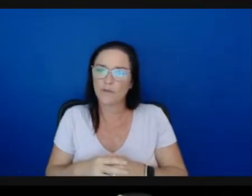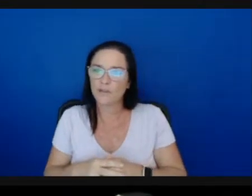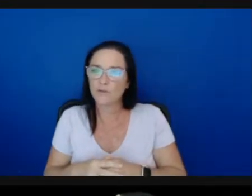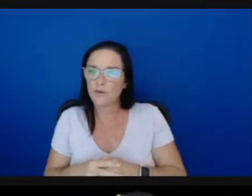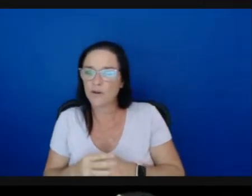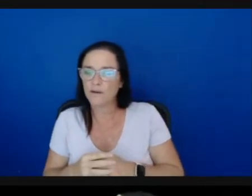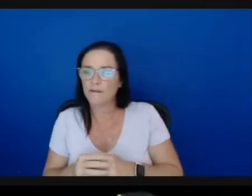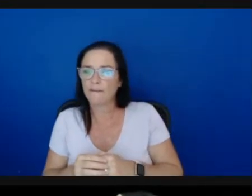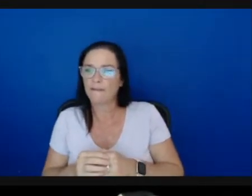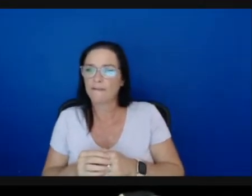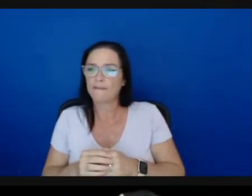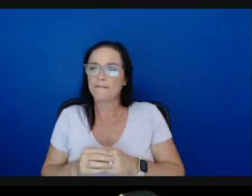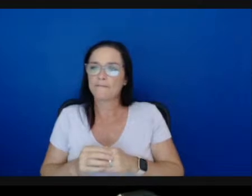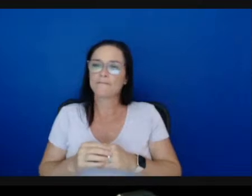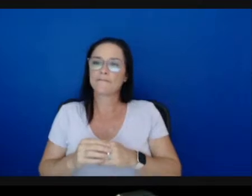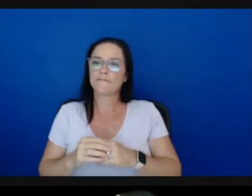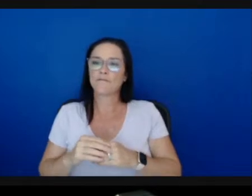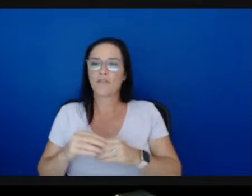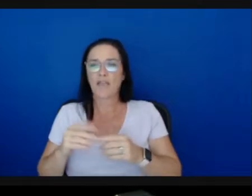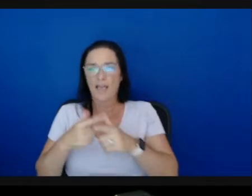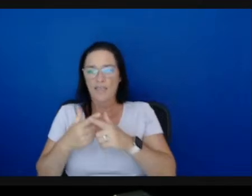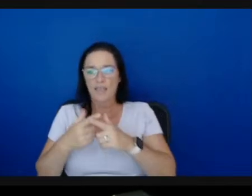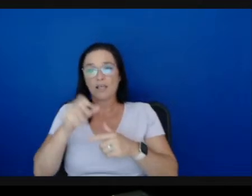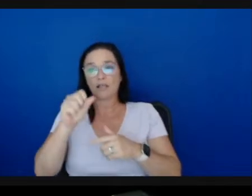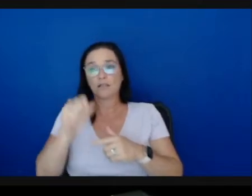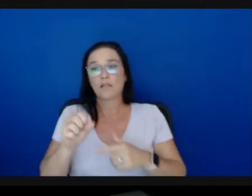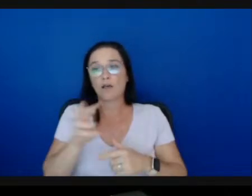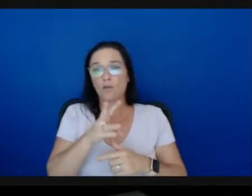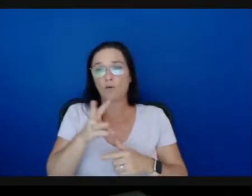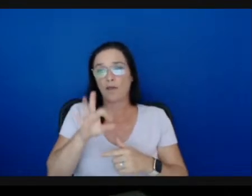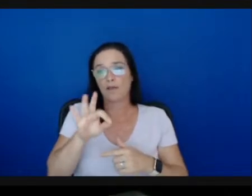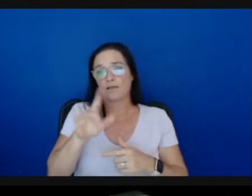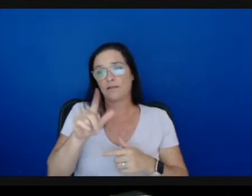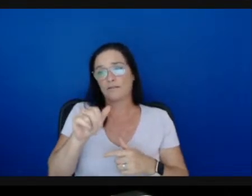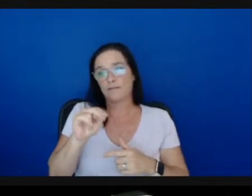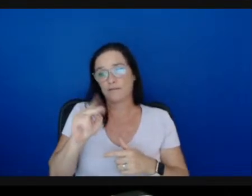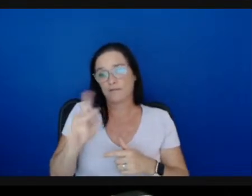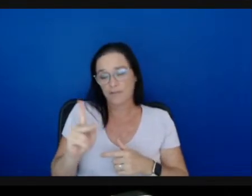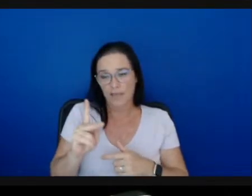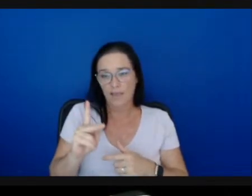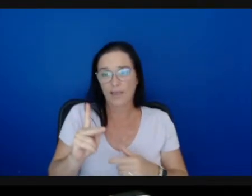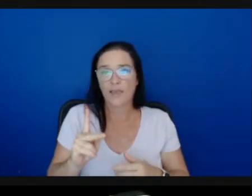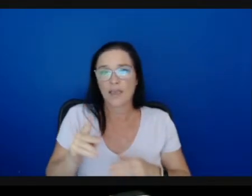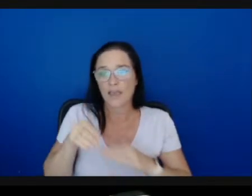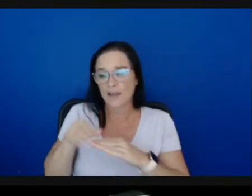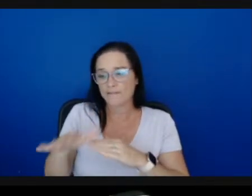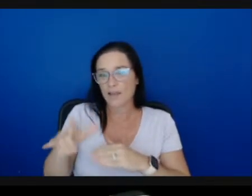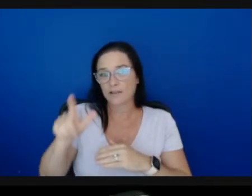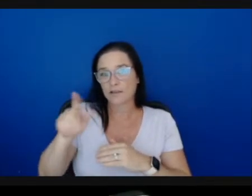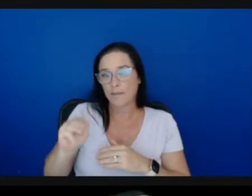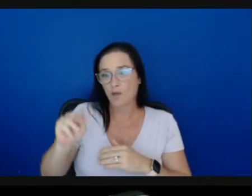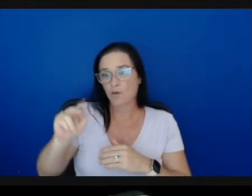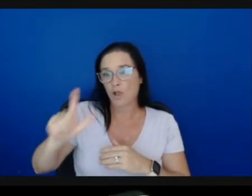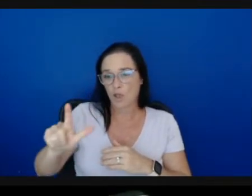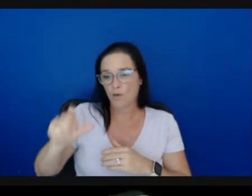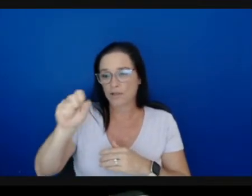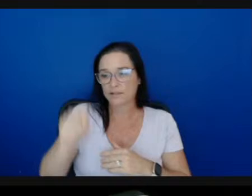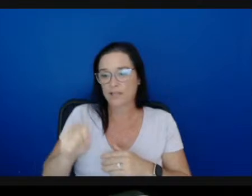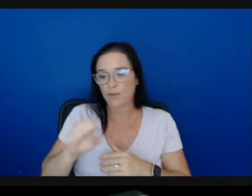of Kilauea's southwest flank also affects Mauna Loa's southwest or southeast flank. That then